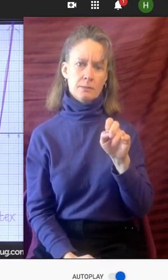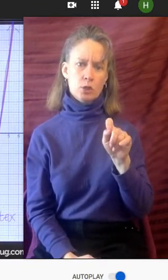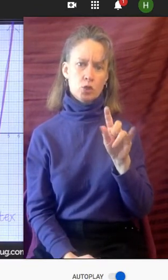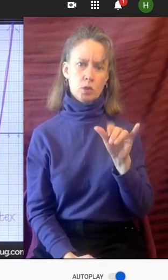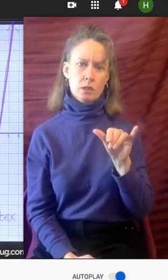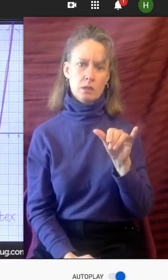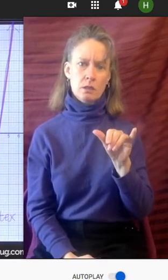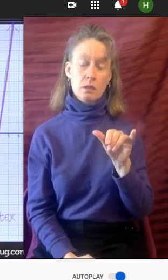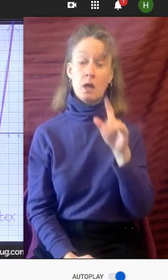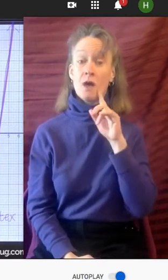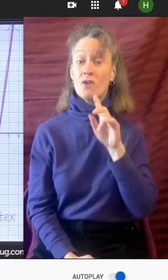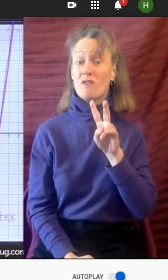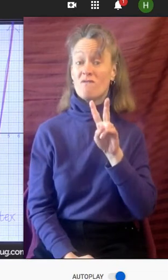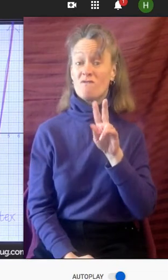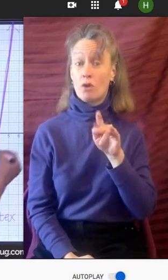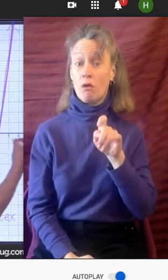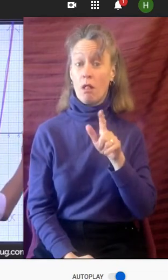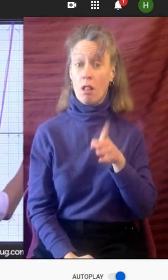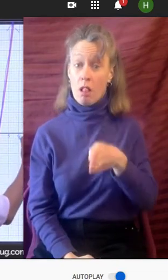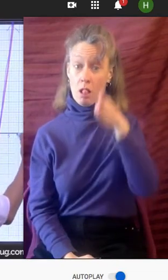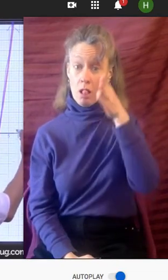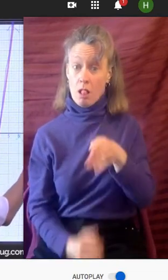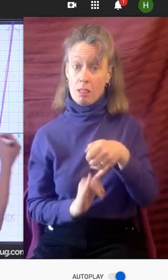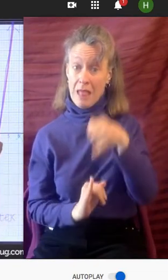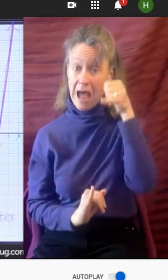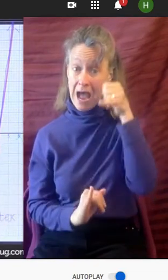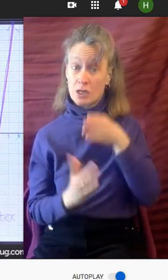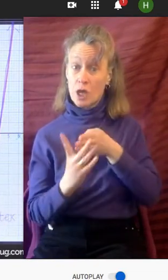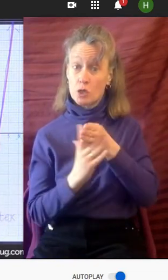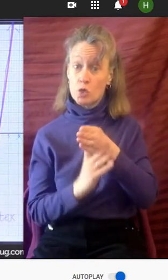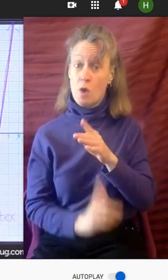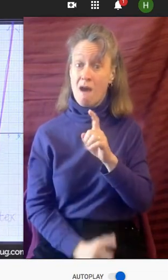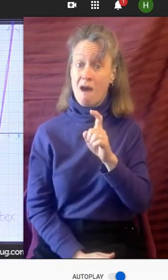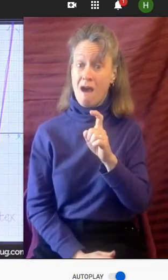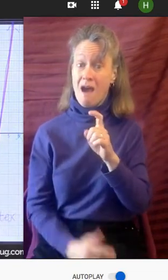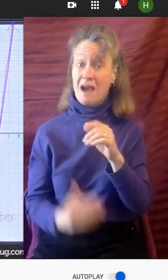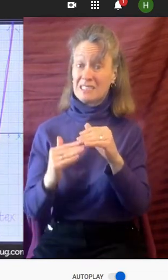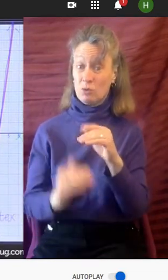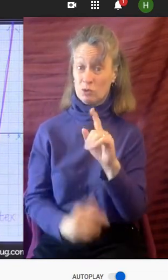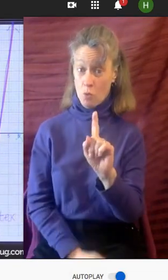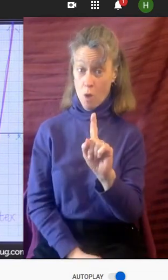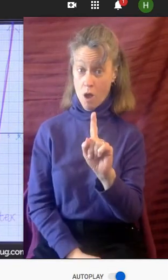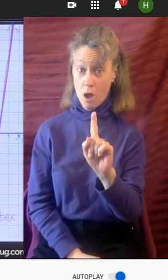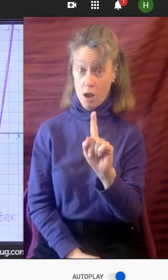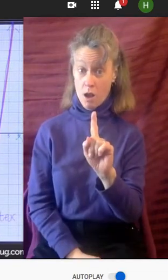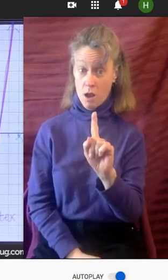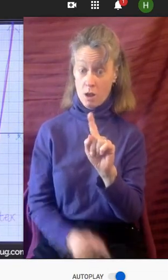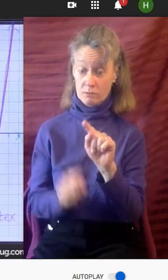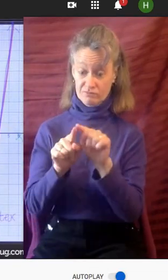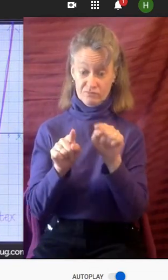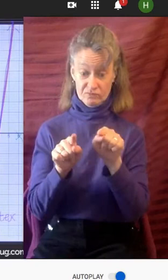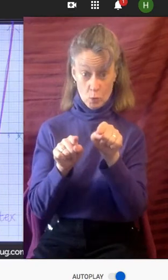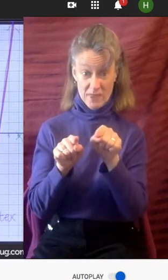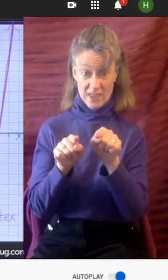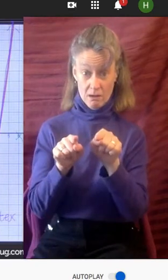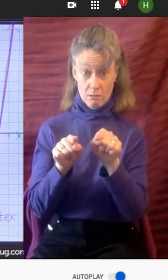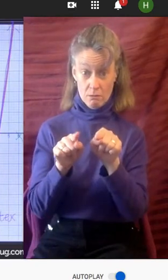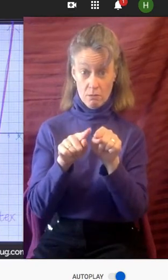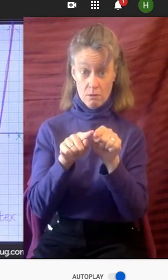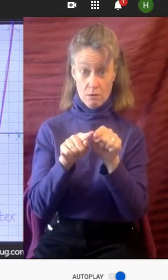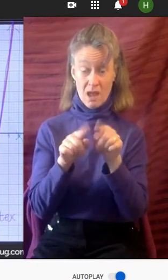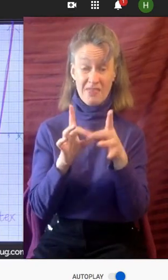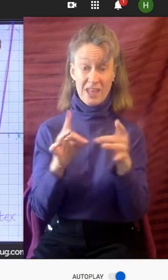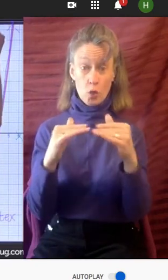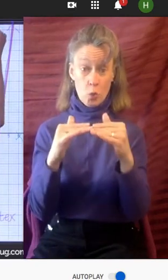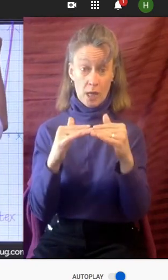line that passes through x equals 1, the equation of the line is